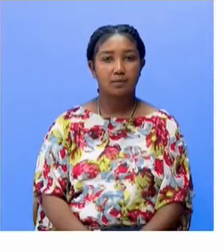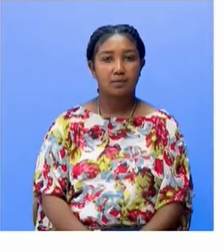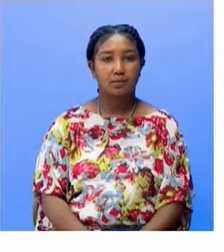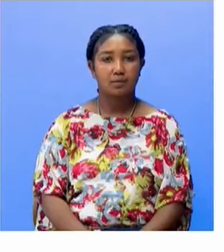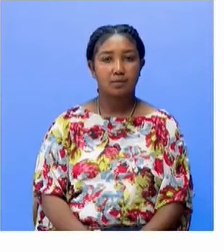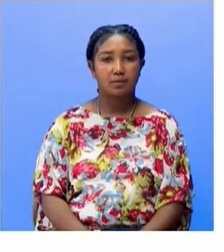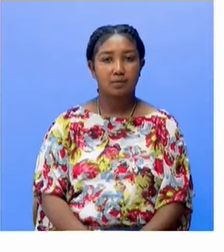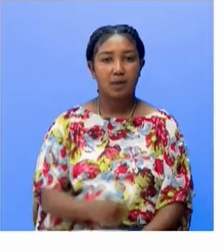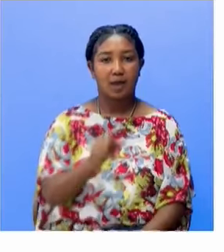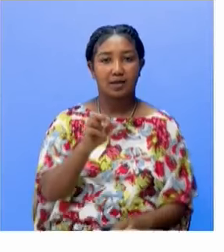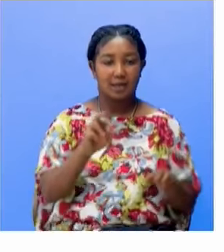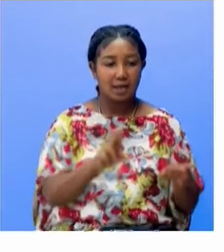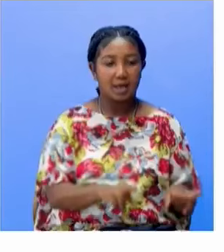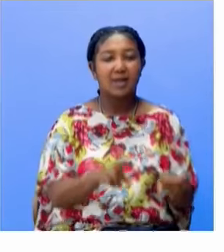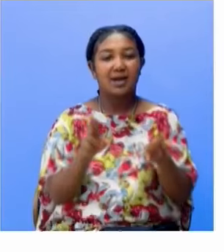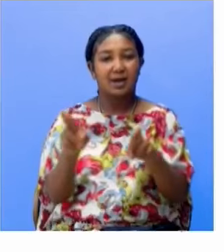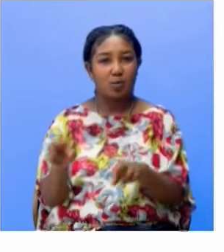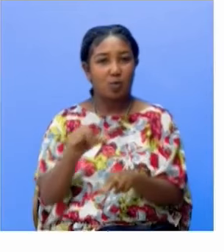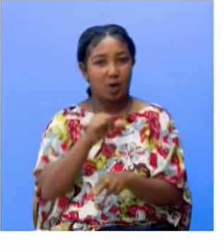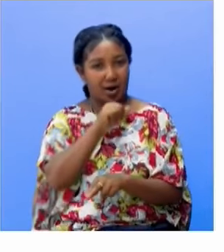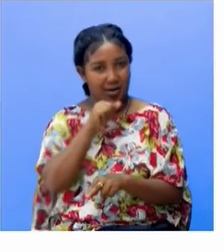And irregular verbs.